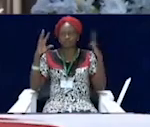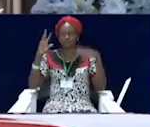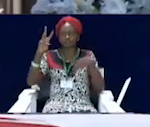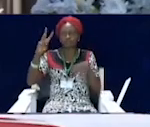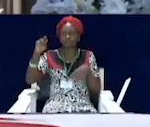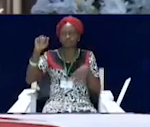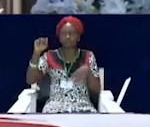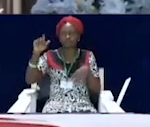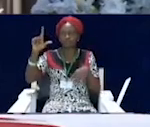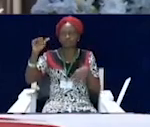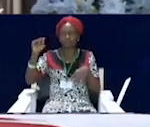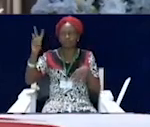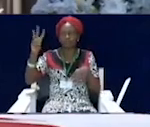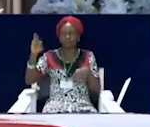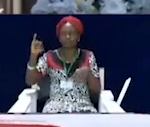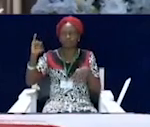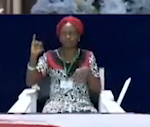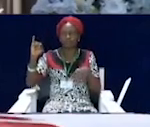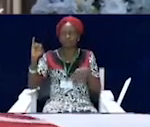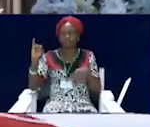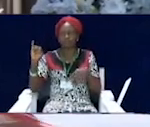We were with them